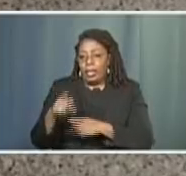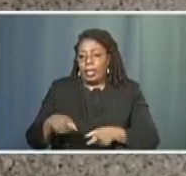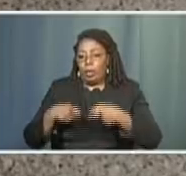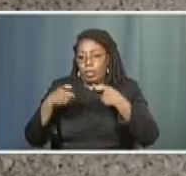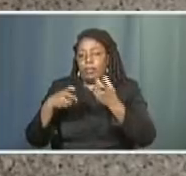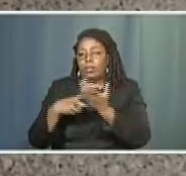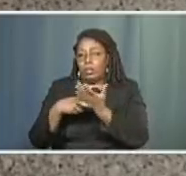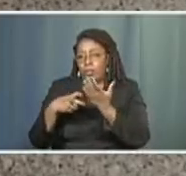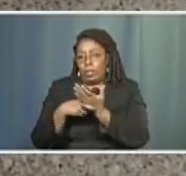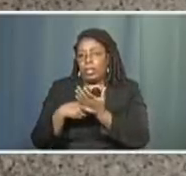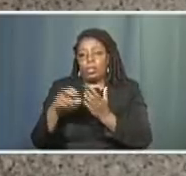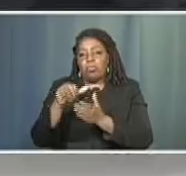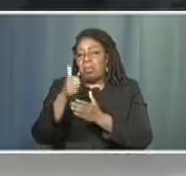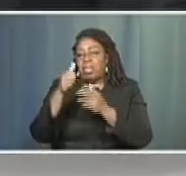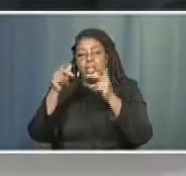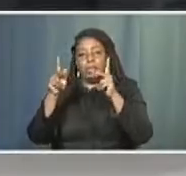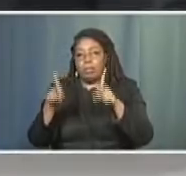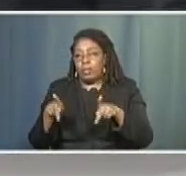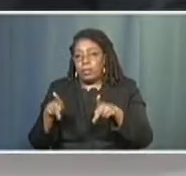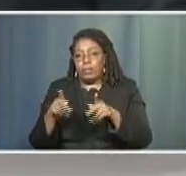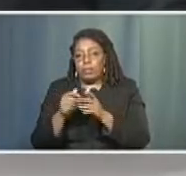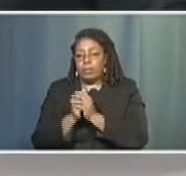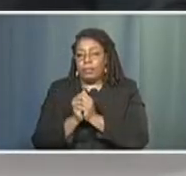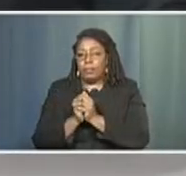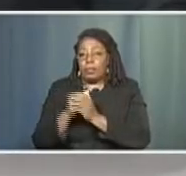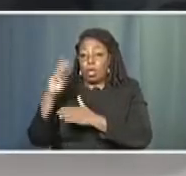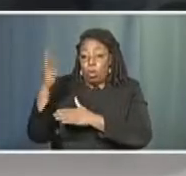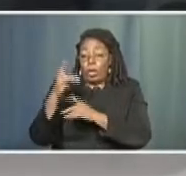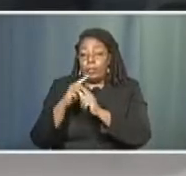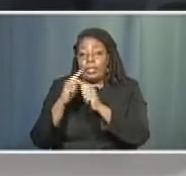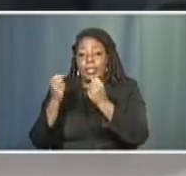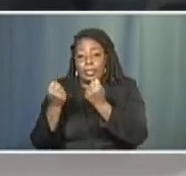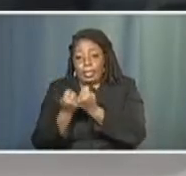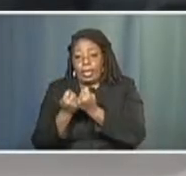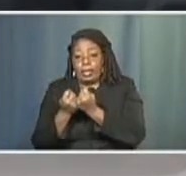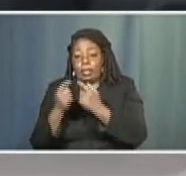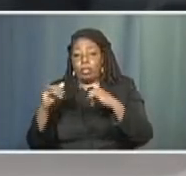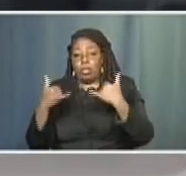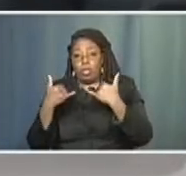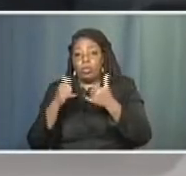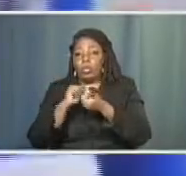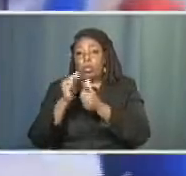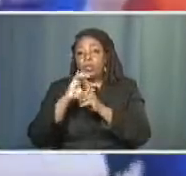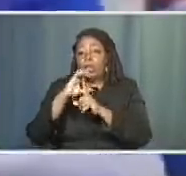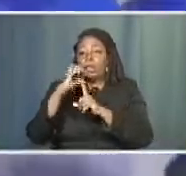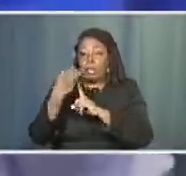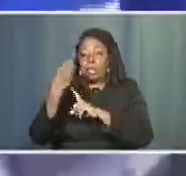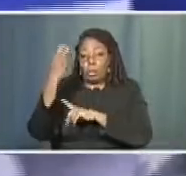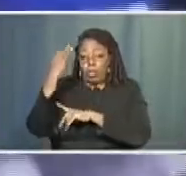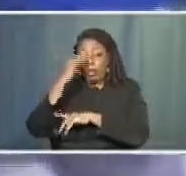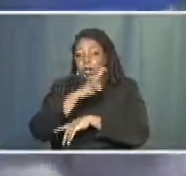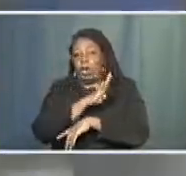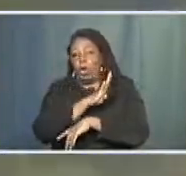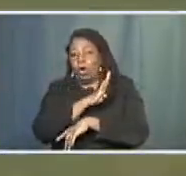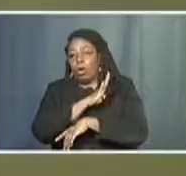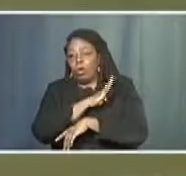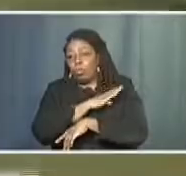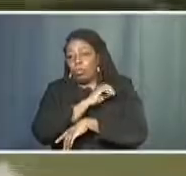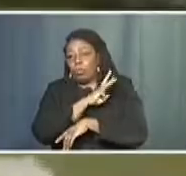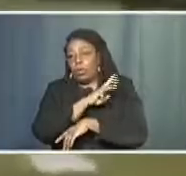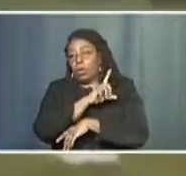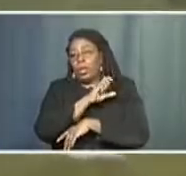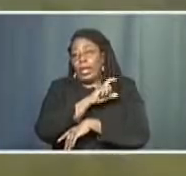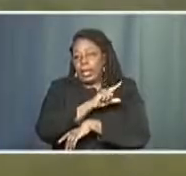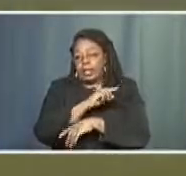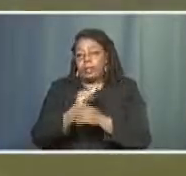those tickets to anybody. Welcoming the teams was the Minister of Youth, Sports and Culture, the Honorable Mario Boleg. It is a privilege to